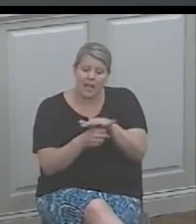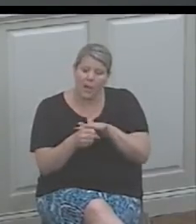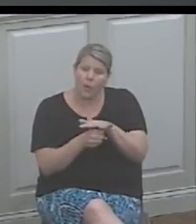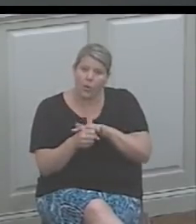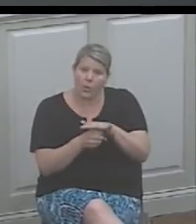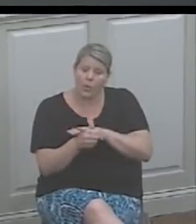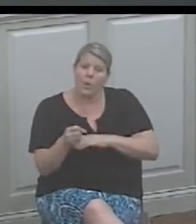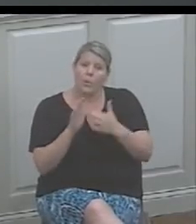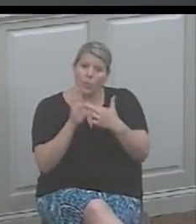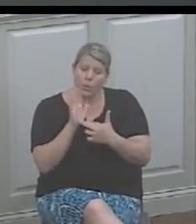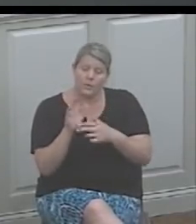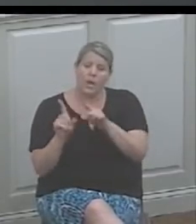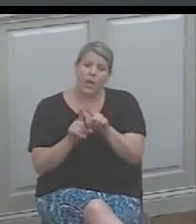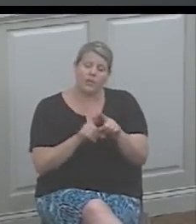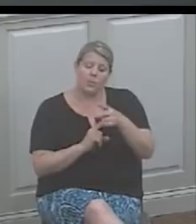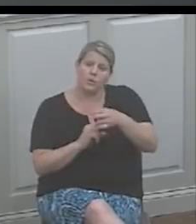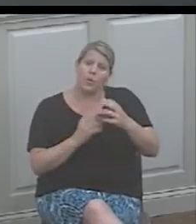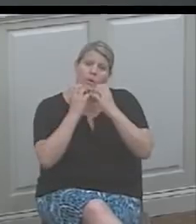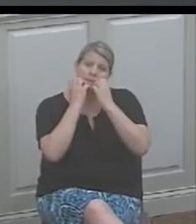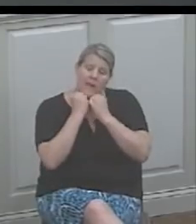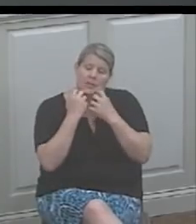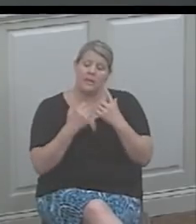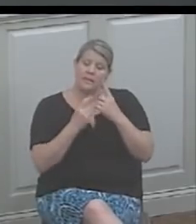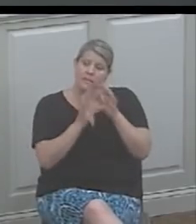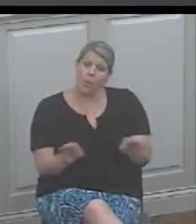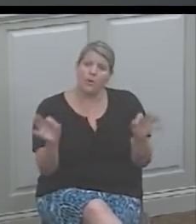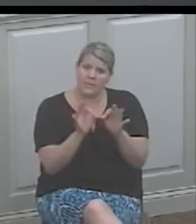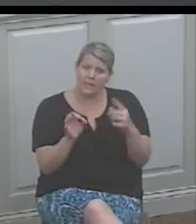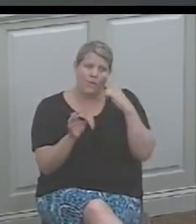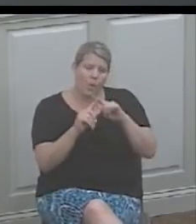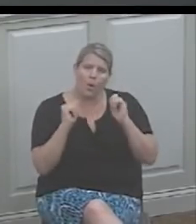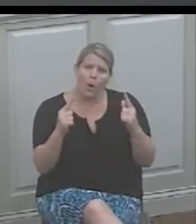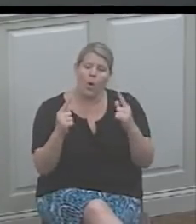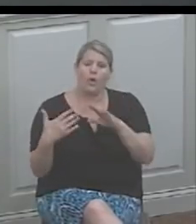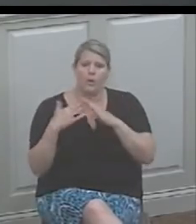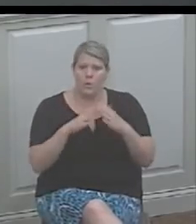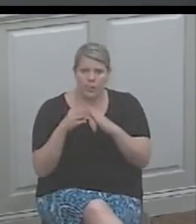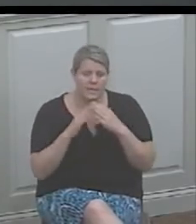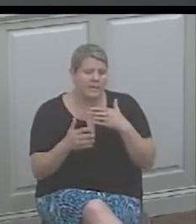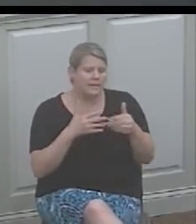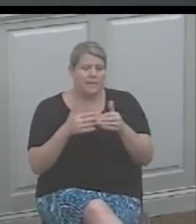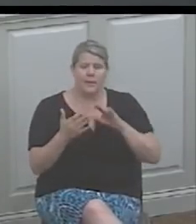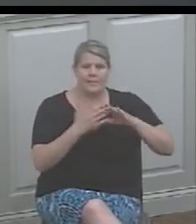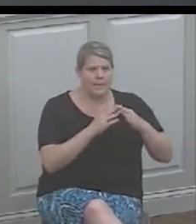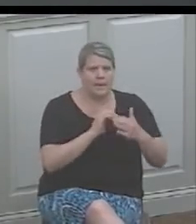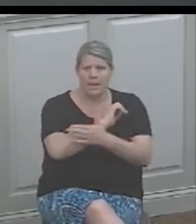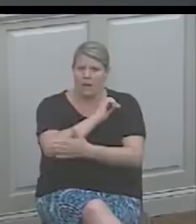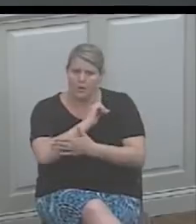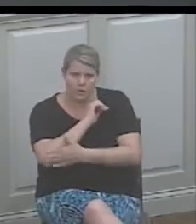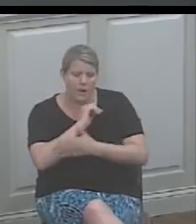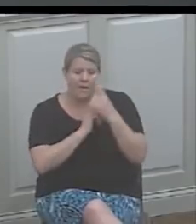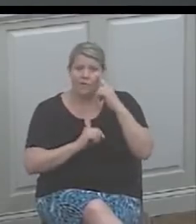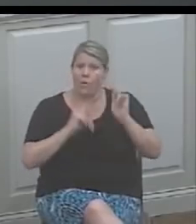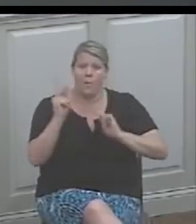And whereas historic preservation is relevant for communities across the nation, both urban and rural, and for Americans of